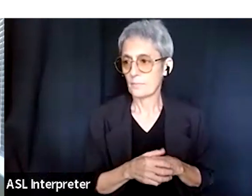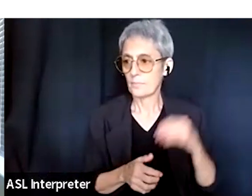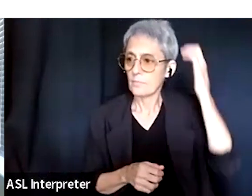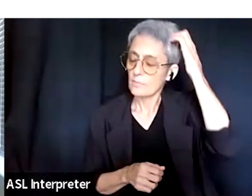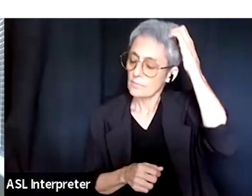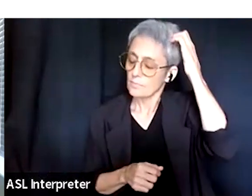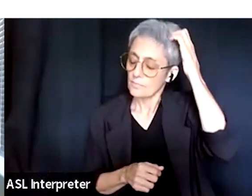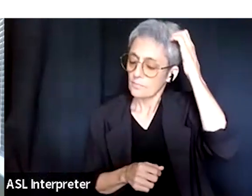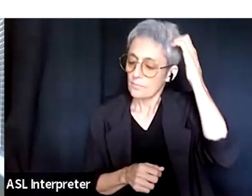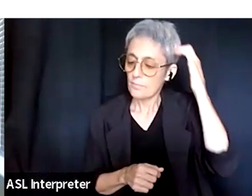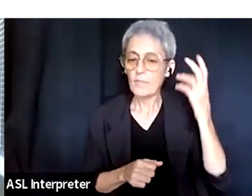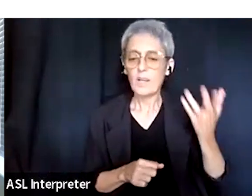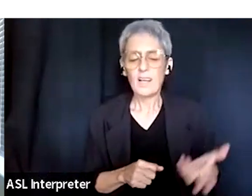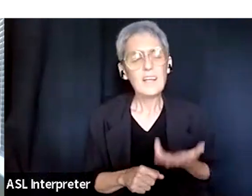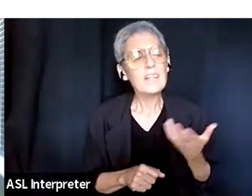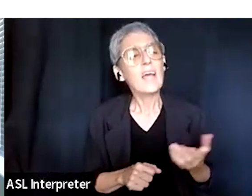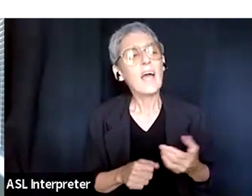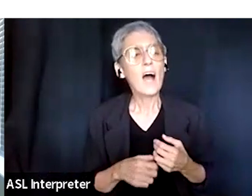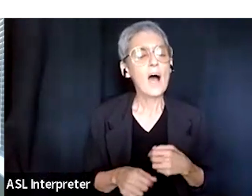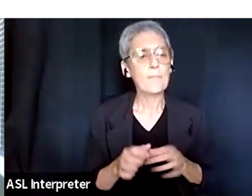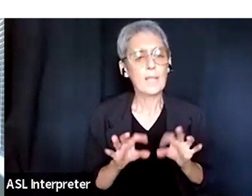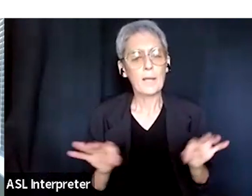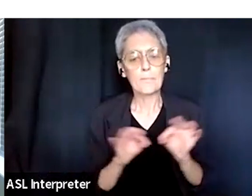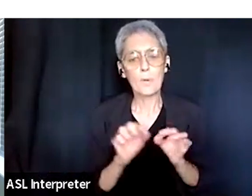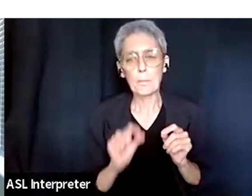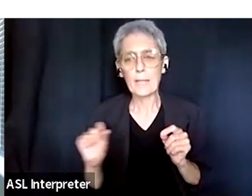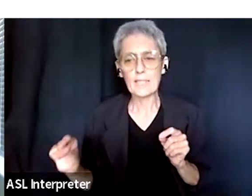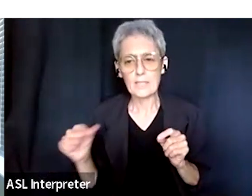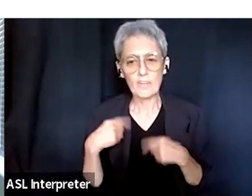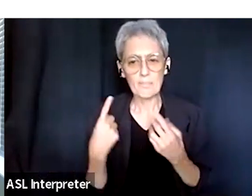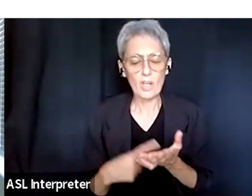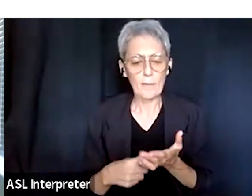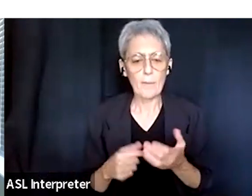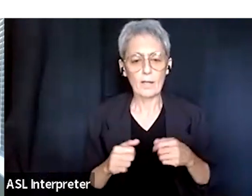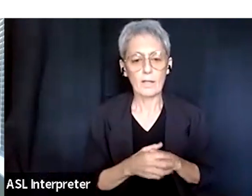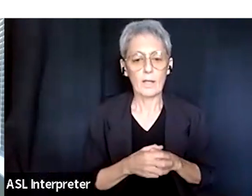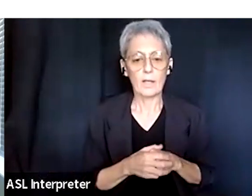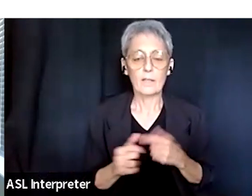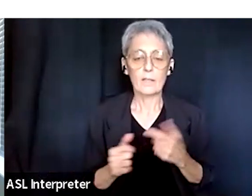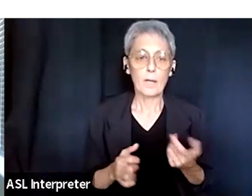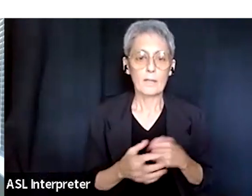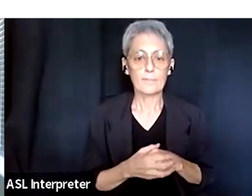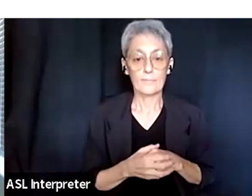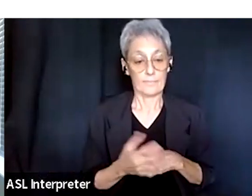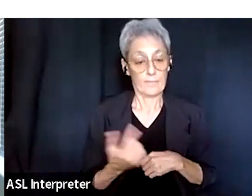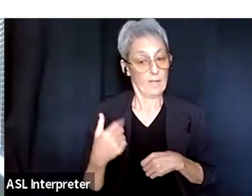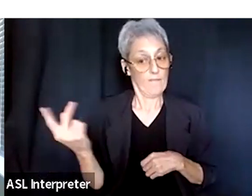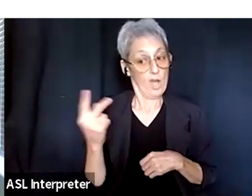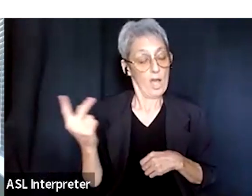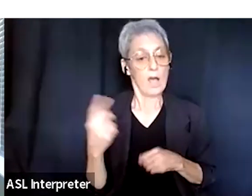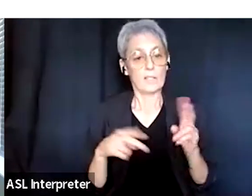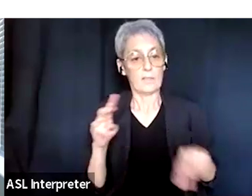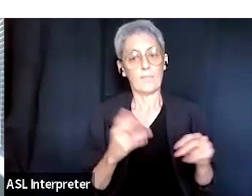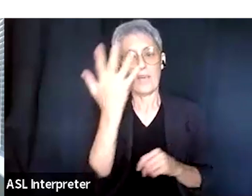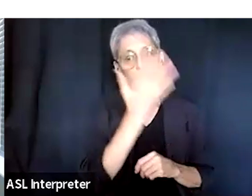really important bits are what we've been talking about. But for us, the aesthetics of the actual